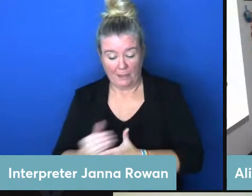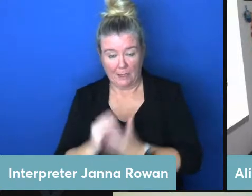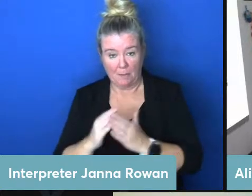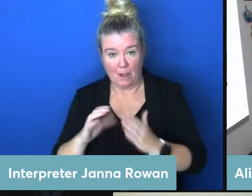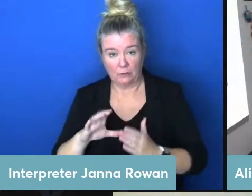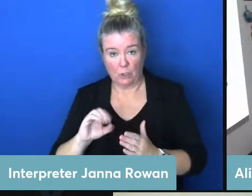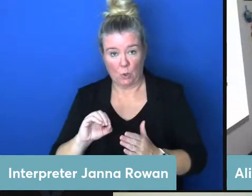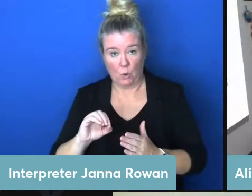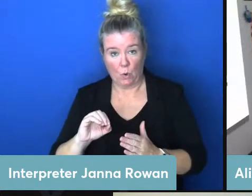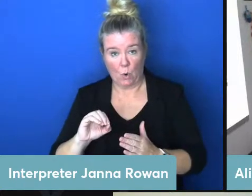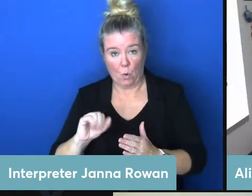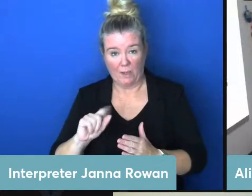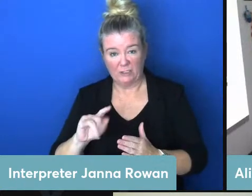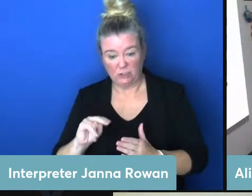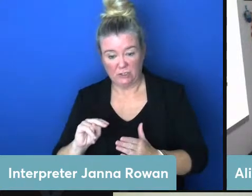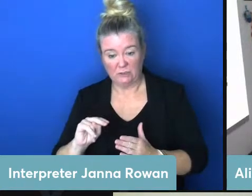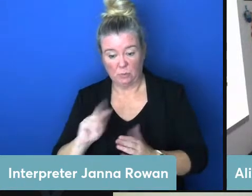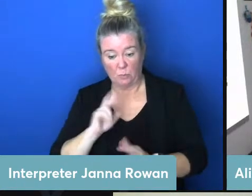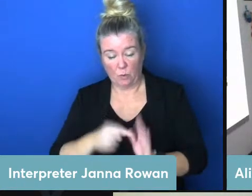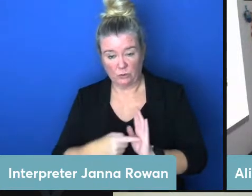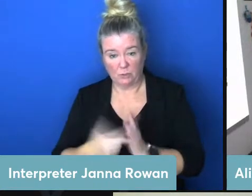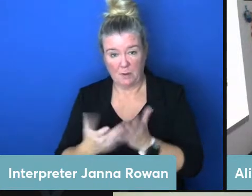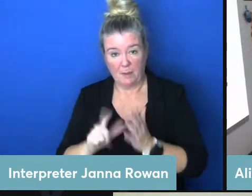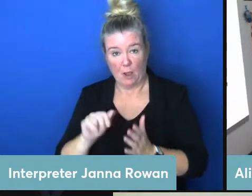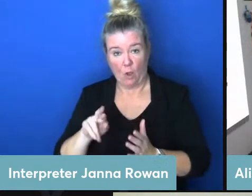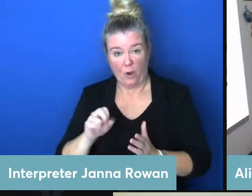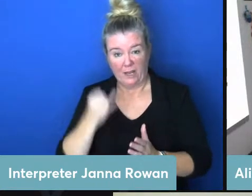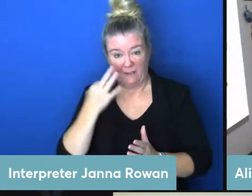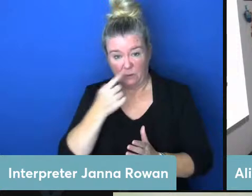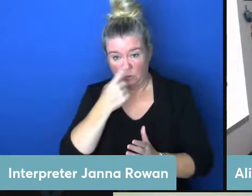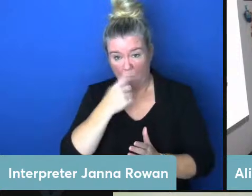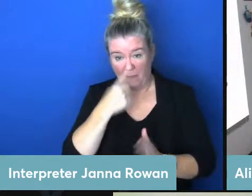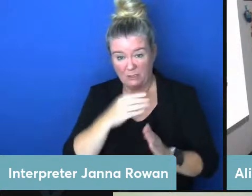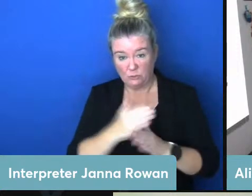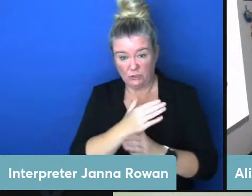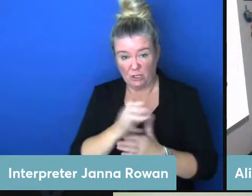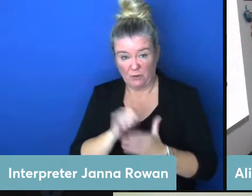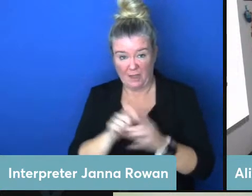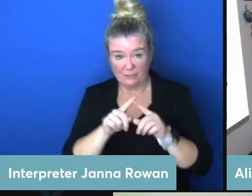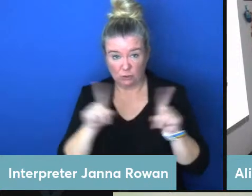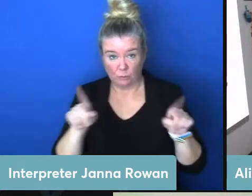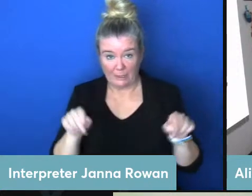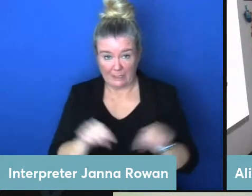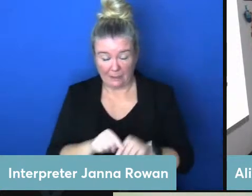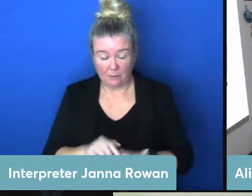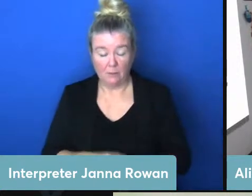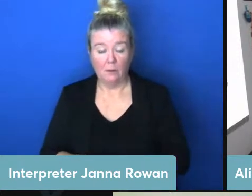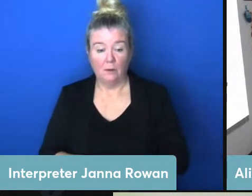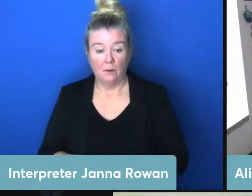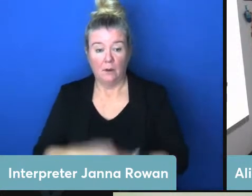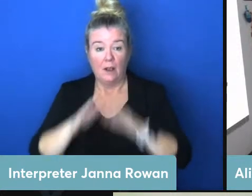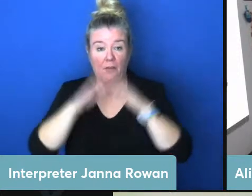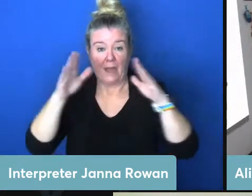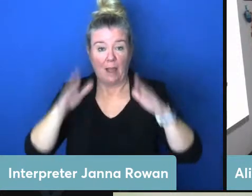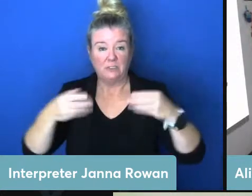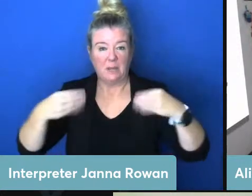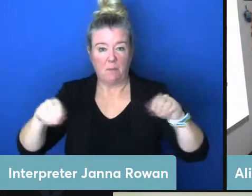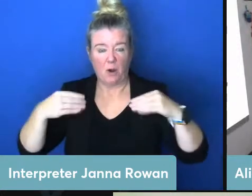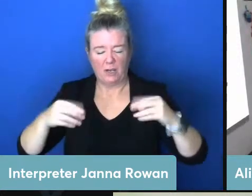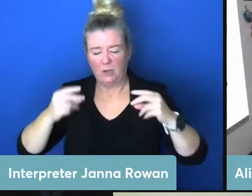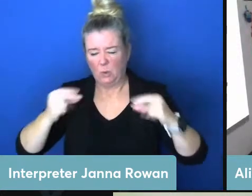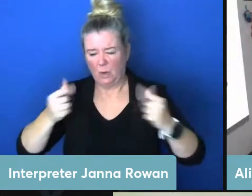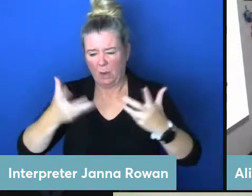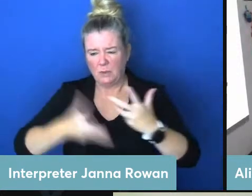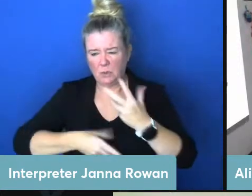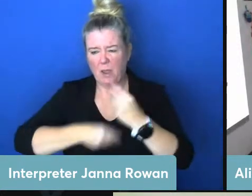has prepared shows, and so Laura, maybe if you could share that screen. The housing market, and let me just quickly add that